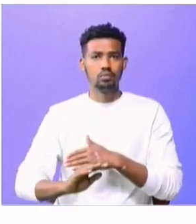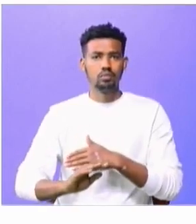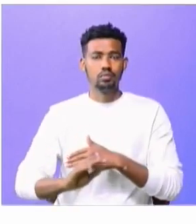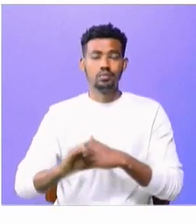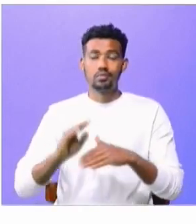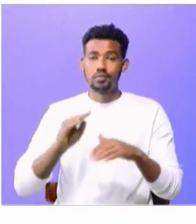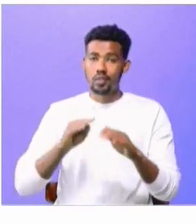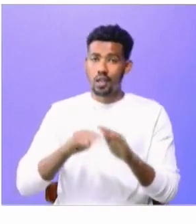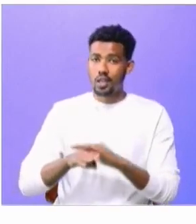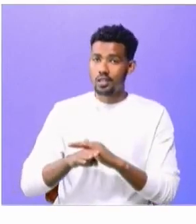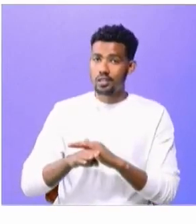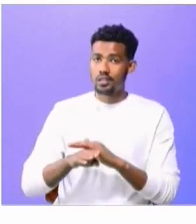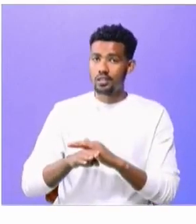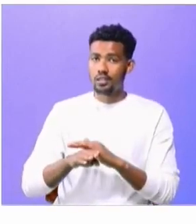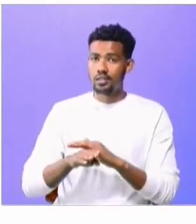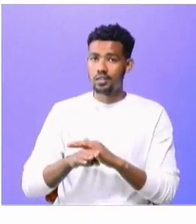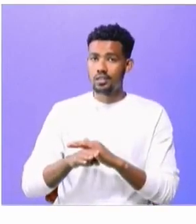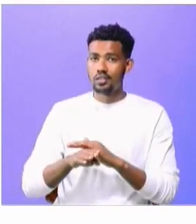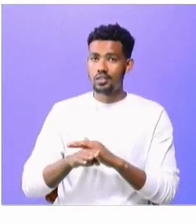in